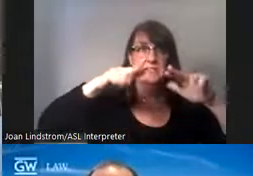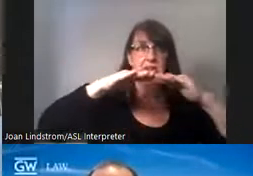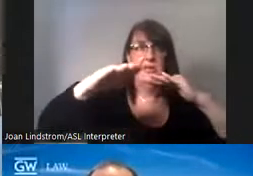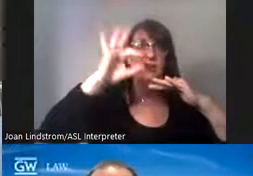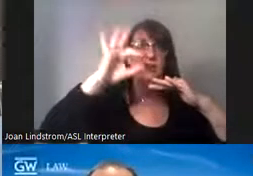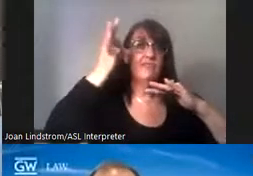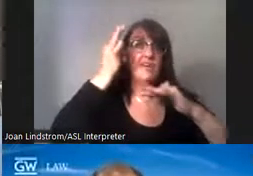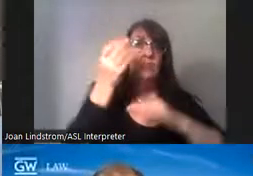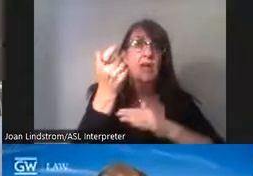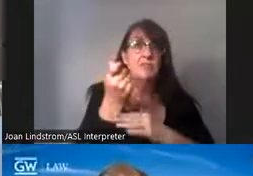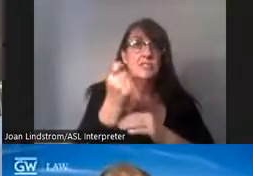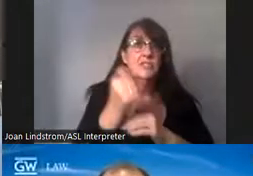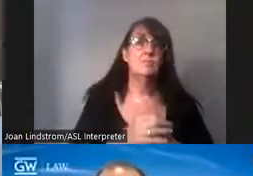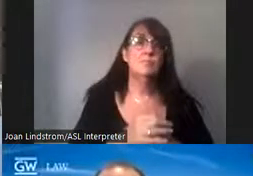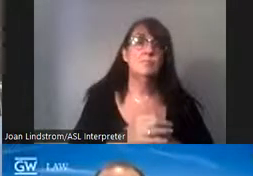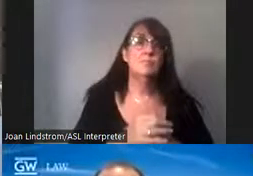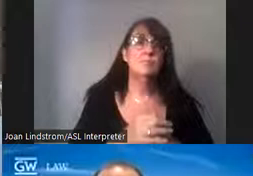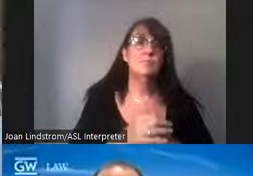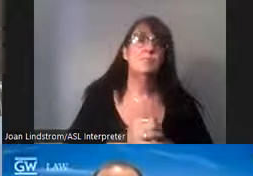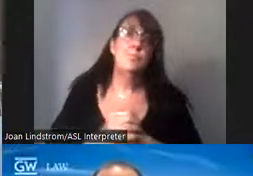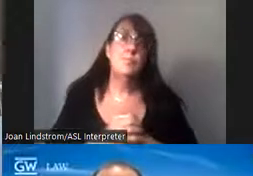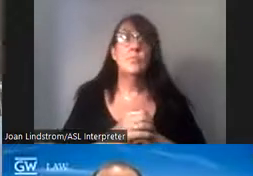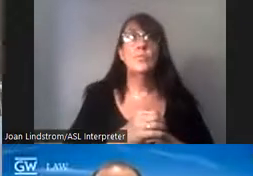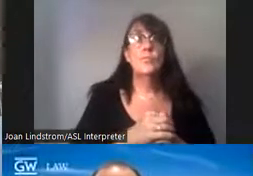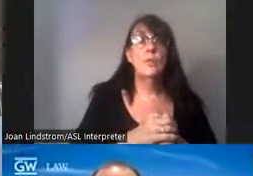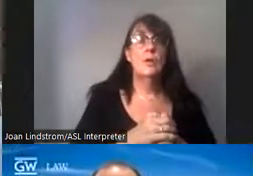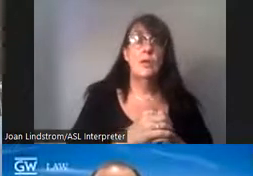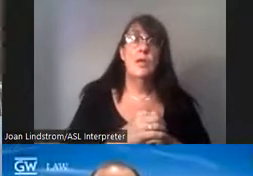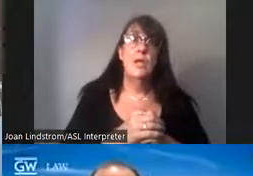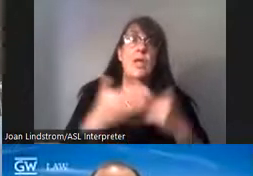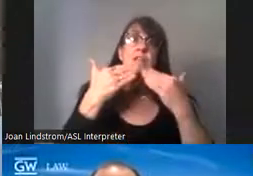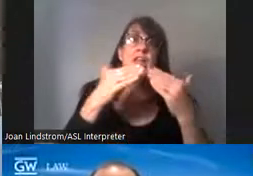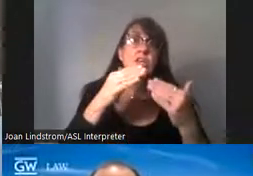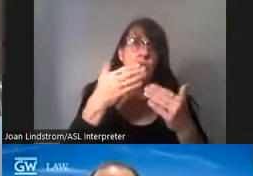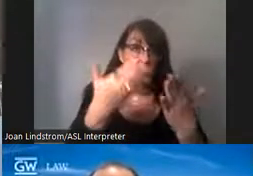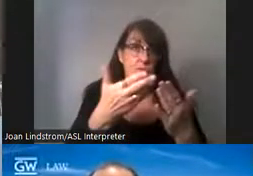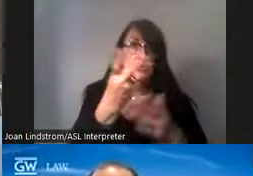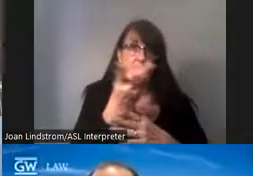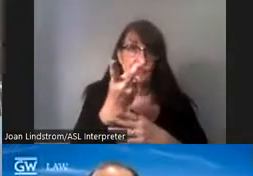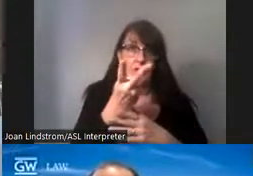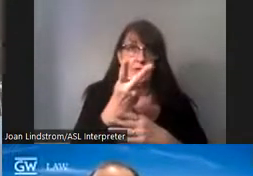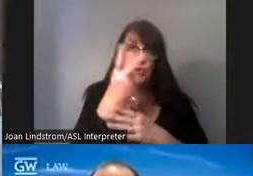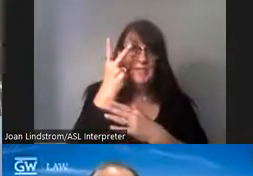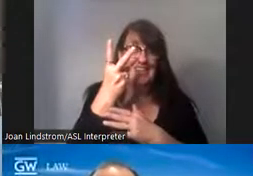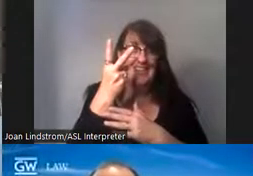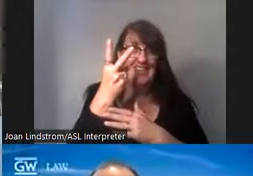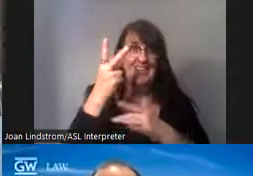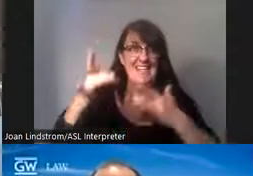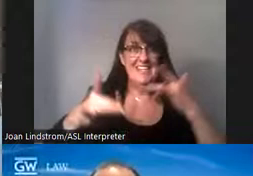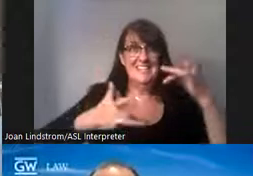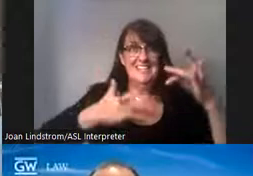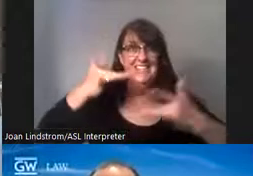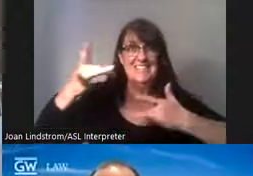acquisition. Thank you. Thank you so much, Daryl and Nicole. And I think everyone can see how excited Cassius and I